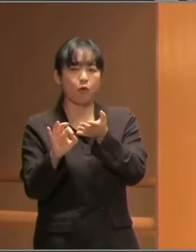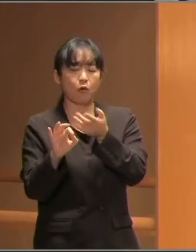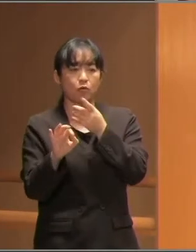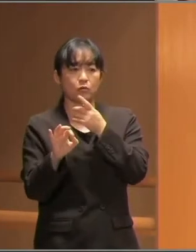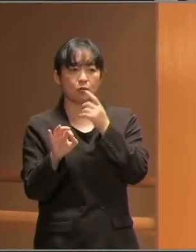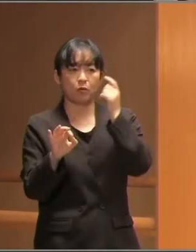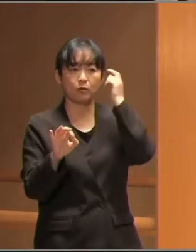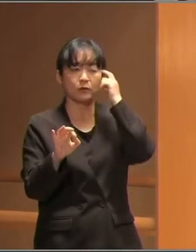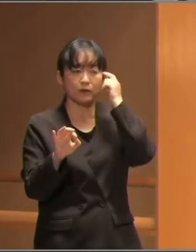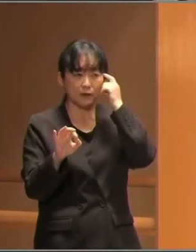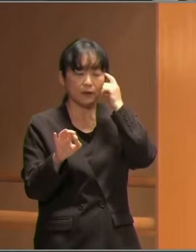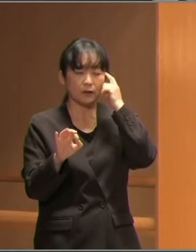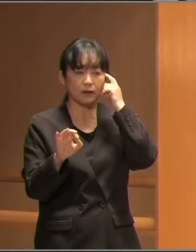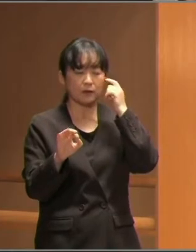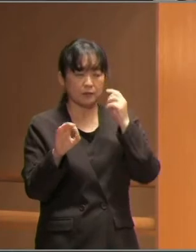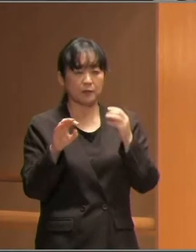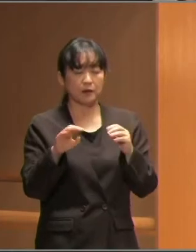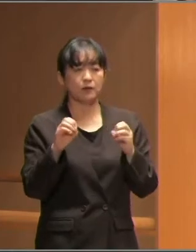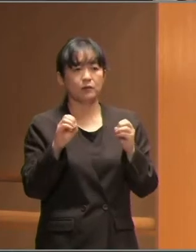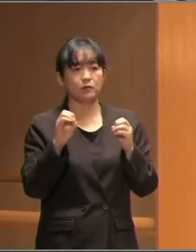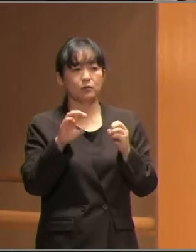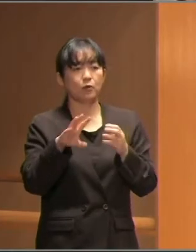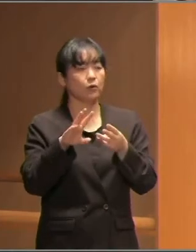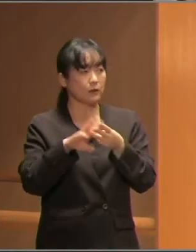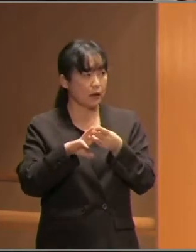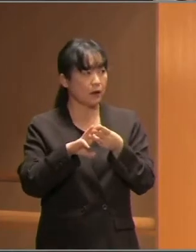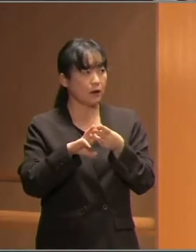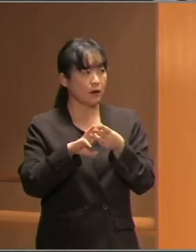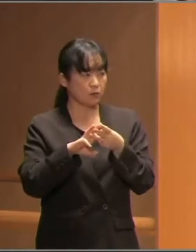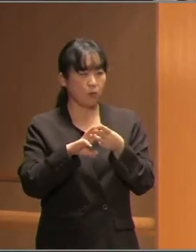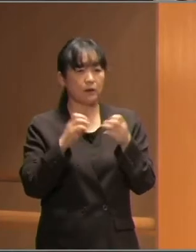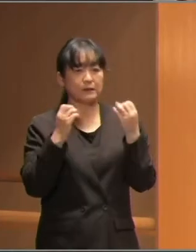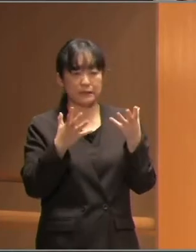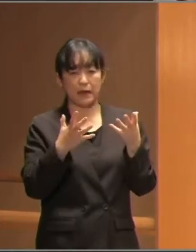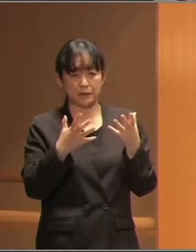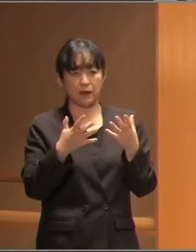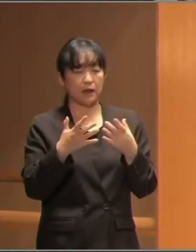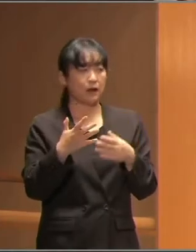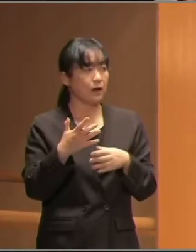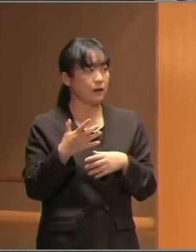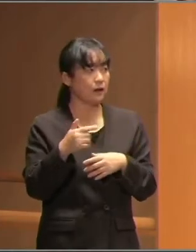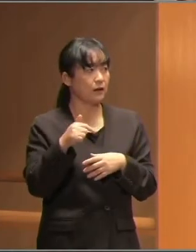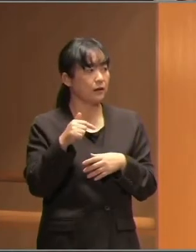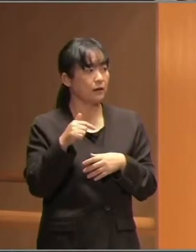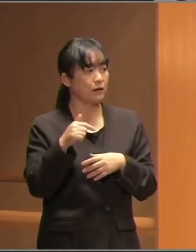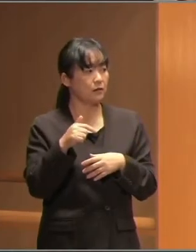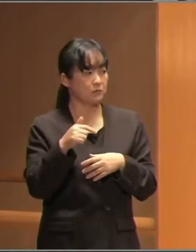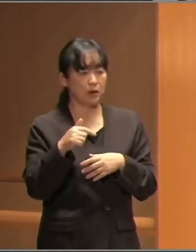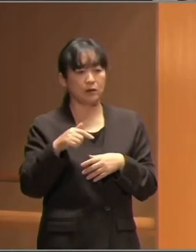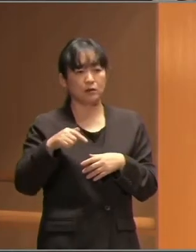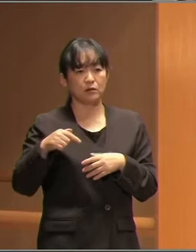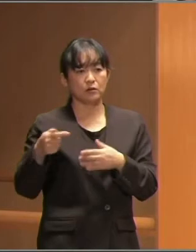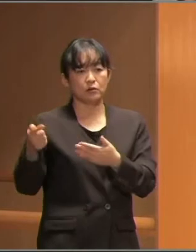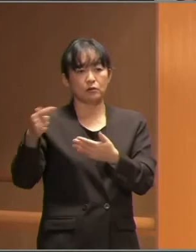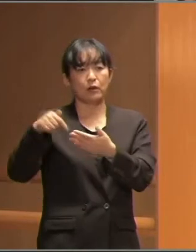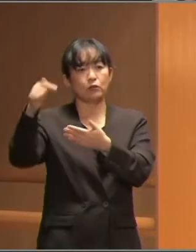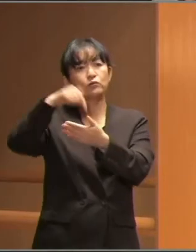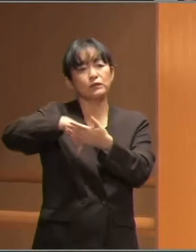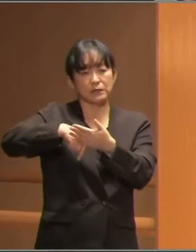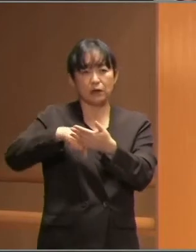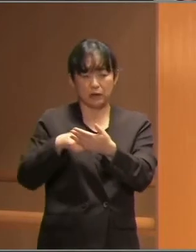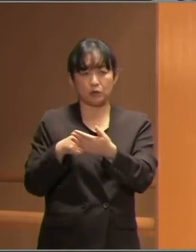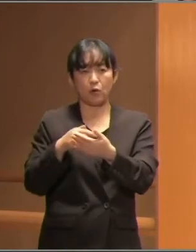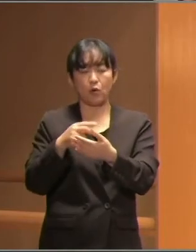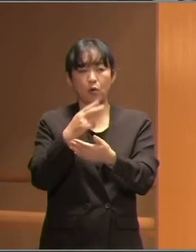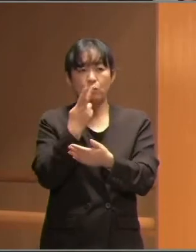we wanted to make use of this good material for automobiles, and then this excellent impact resistance property